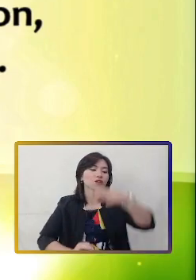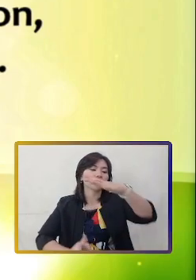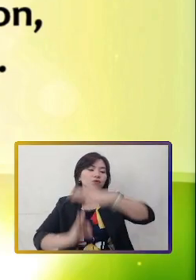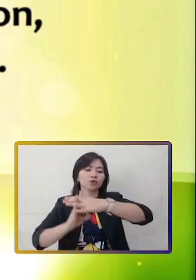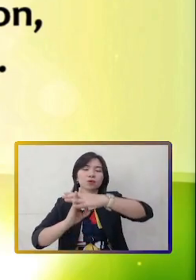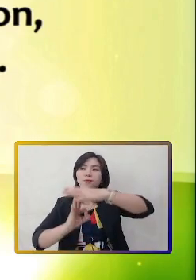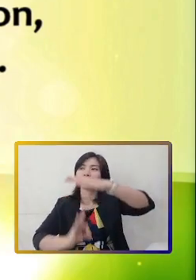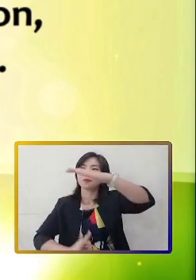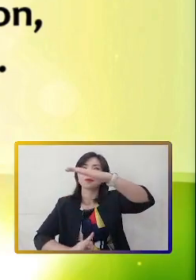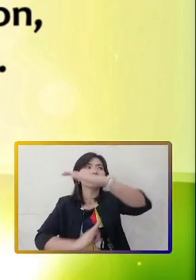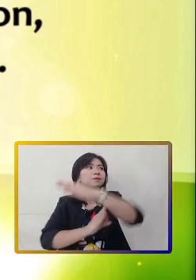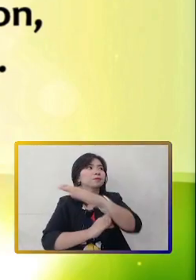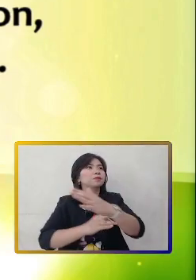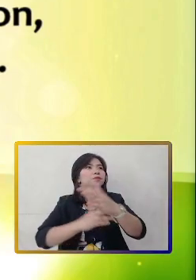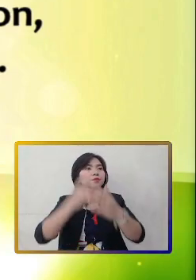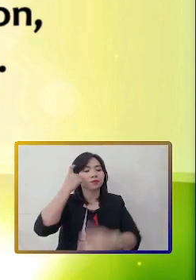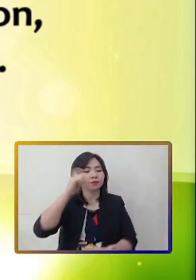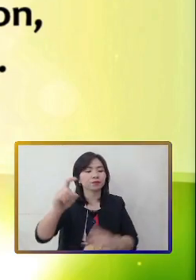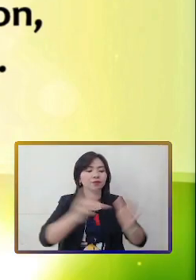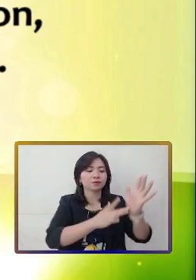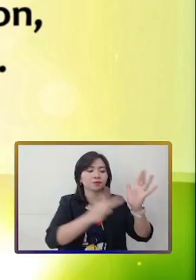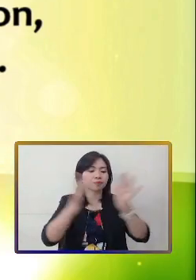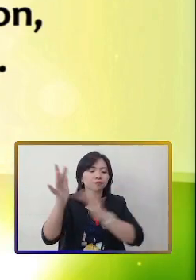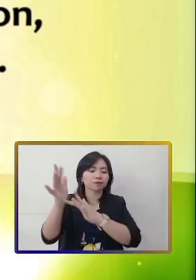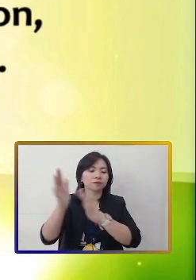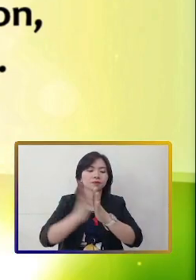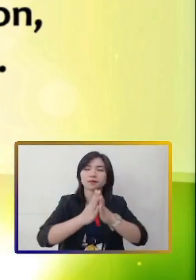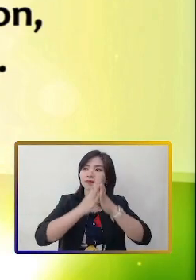on its firm foundation, for the